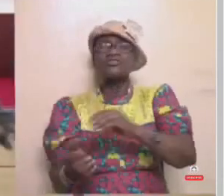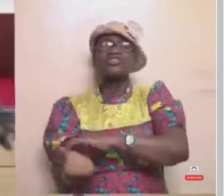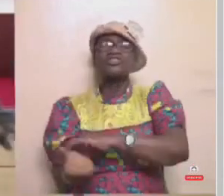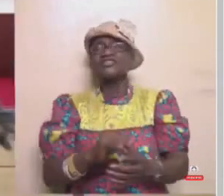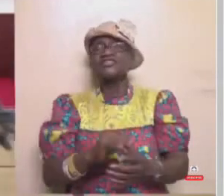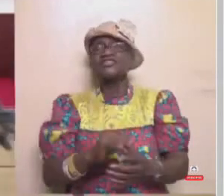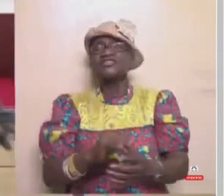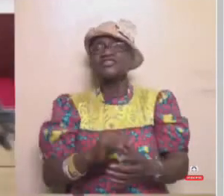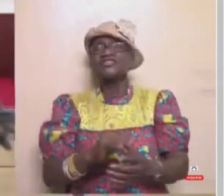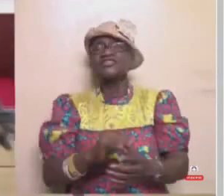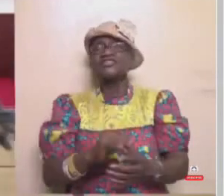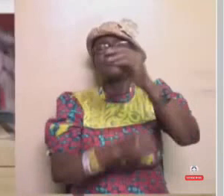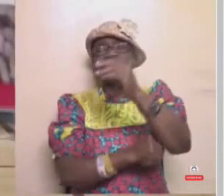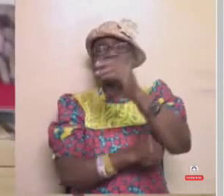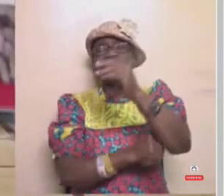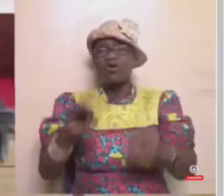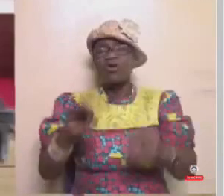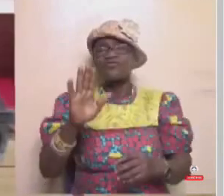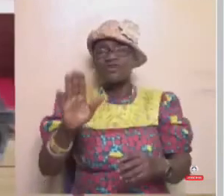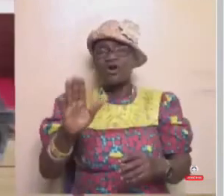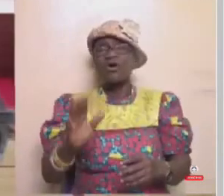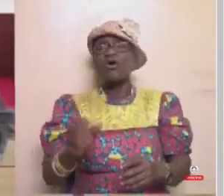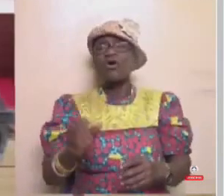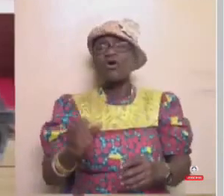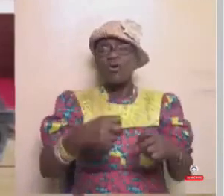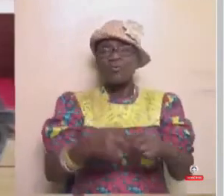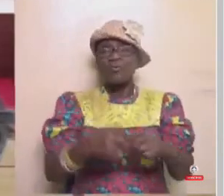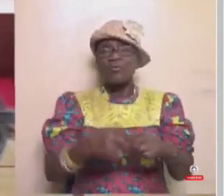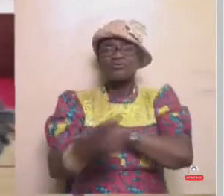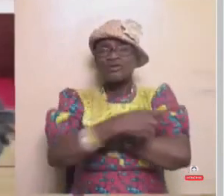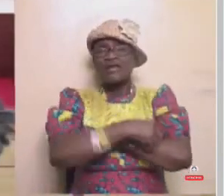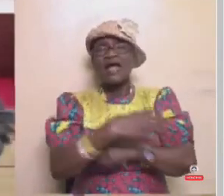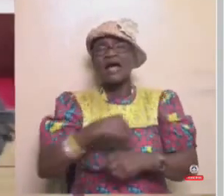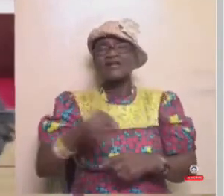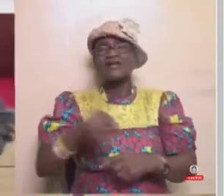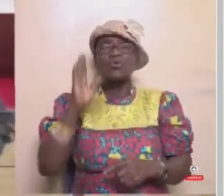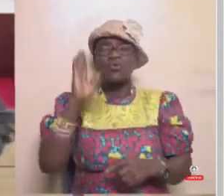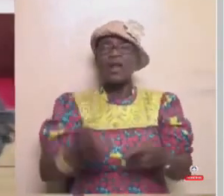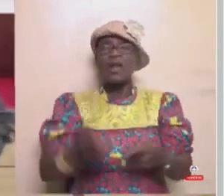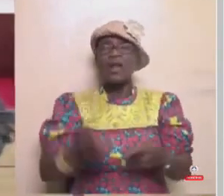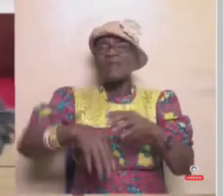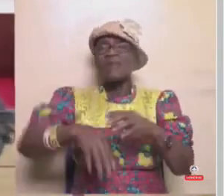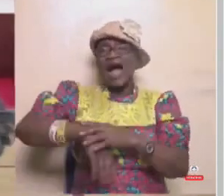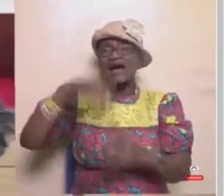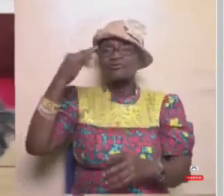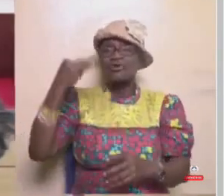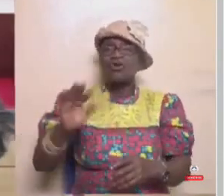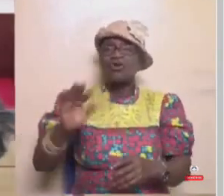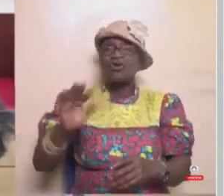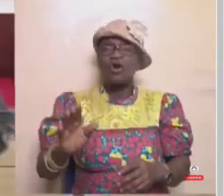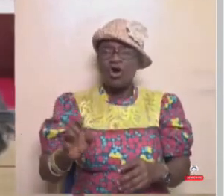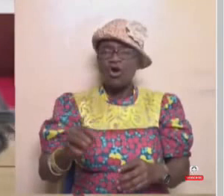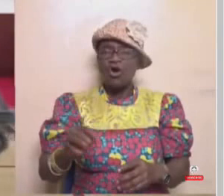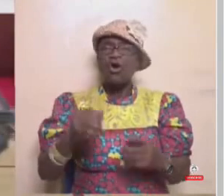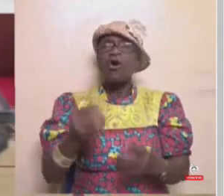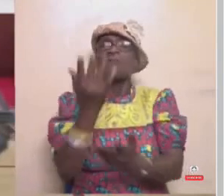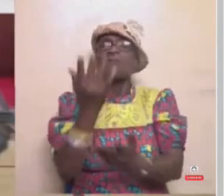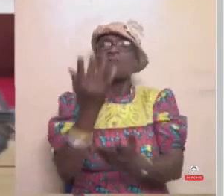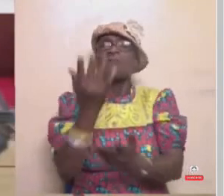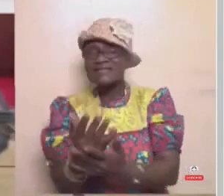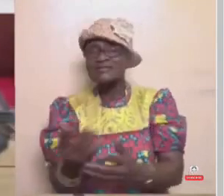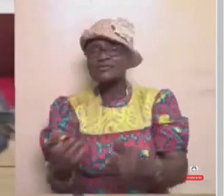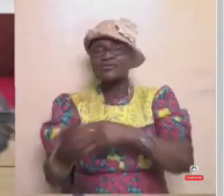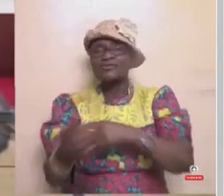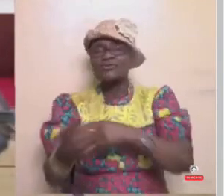in Jesus' name. Amen. So they came out of the prison. Whatever I put you in prison, whether financial prison,